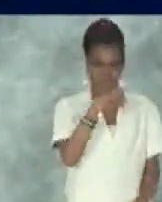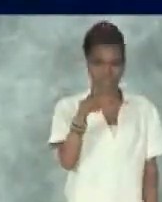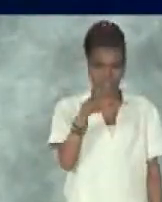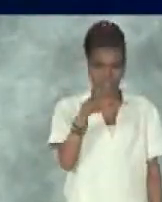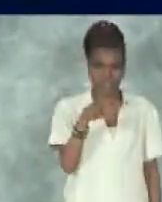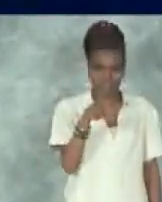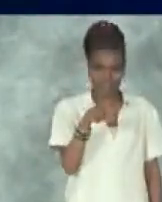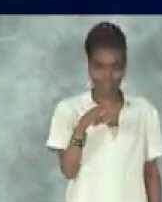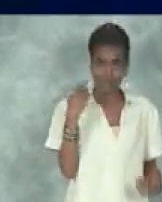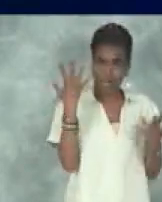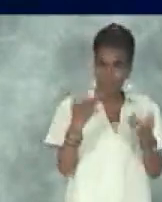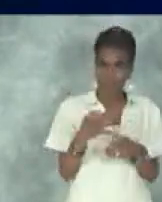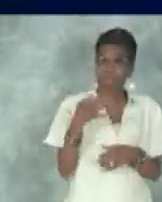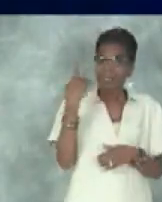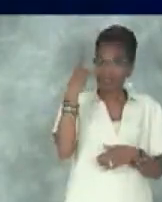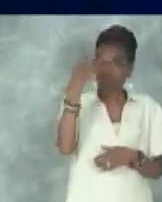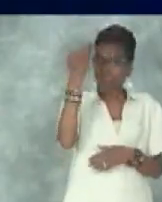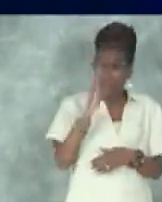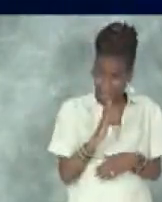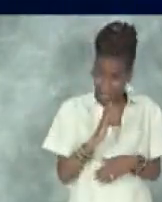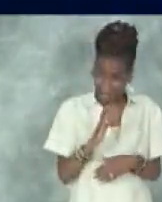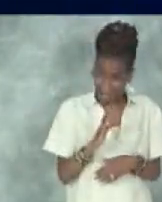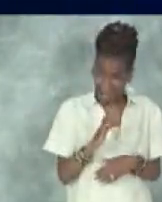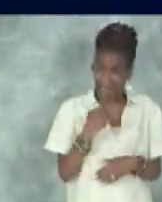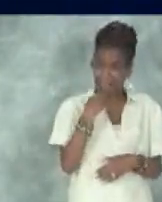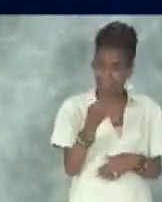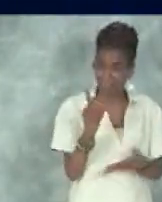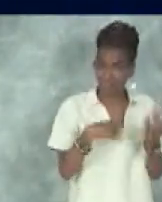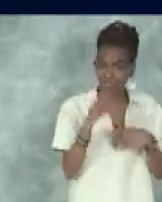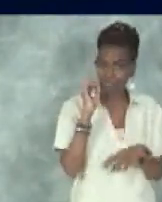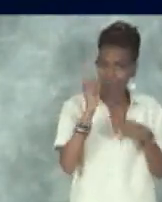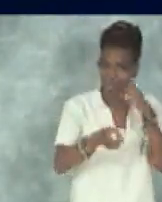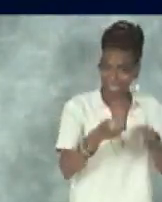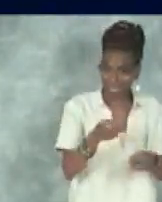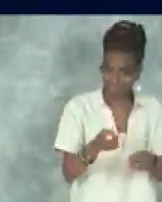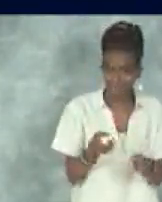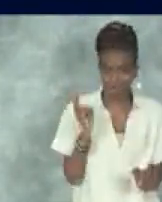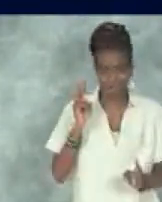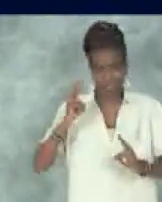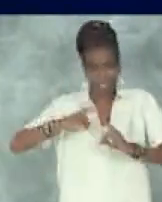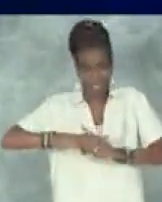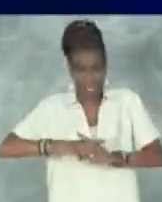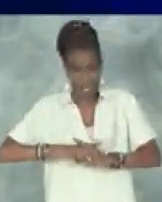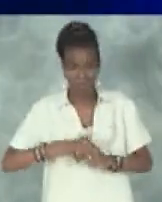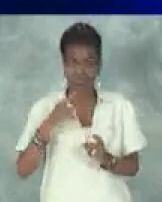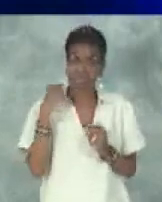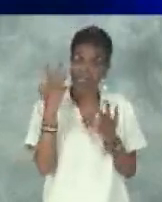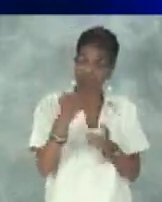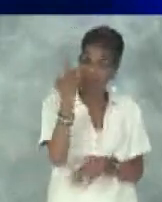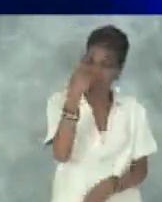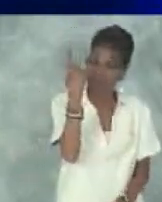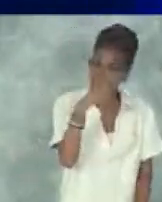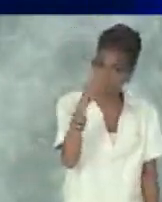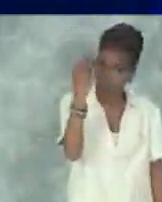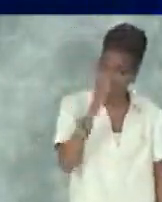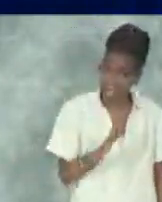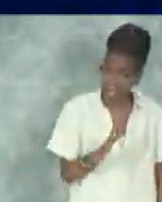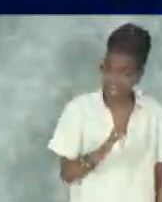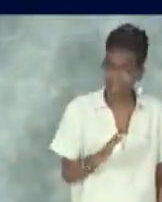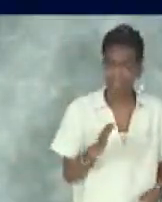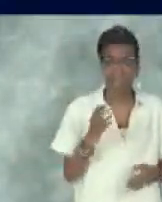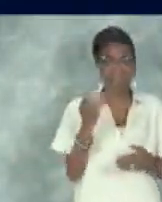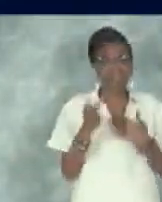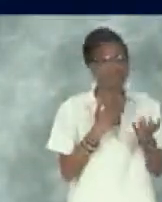you got to wait for God to tell you what the assignment is. But here is the promise that whatever God